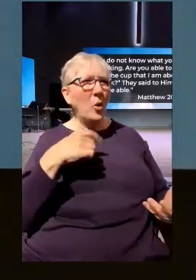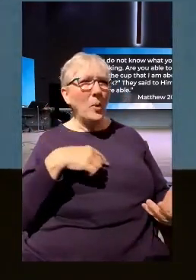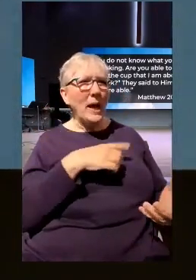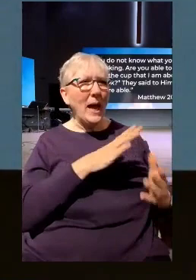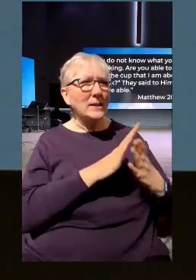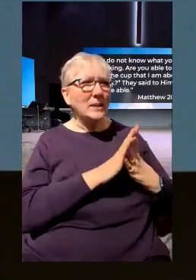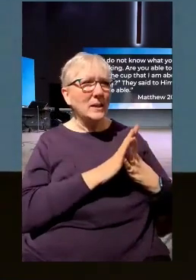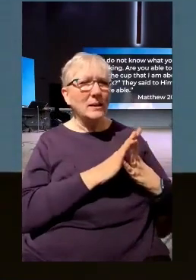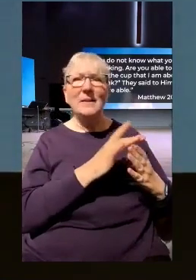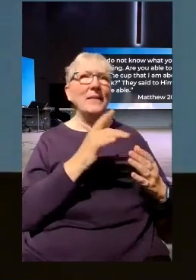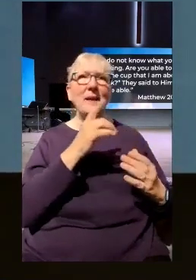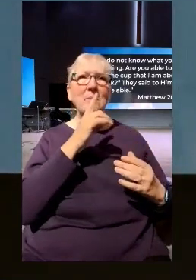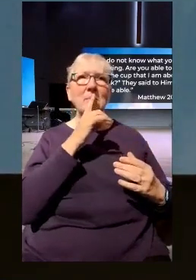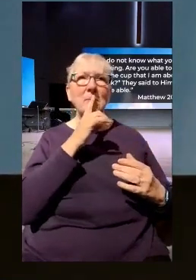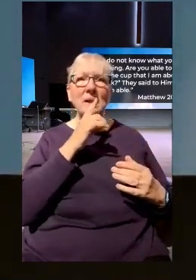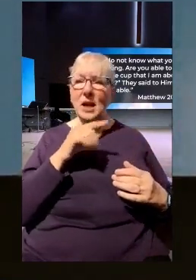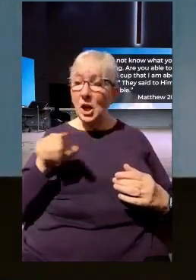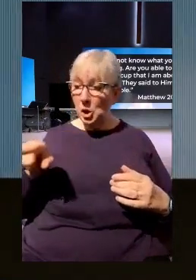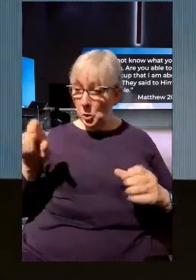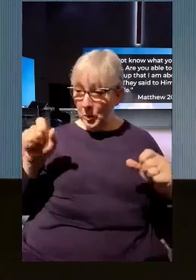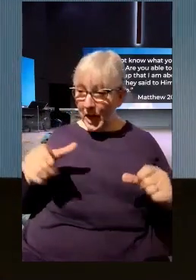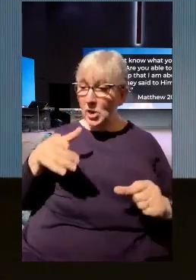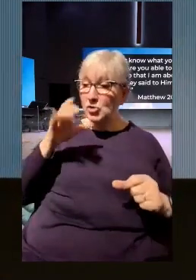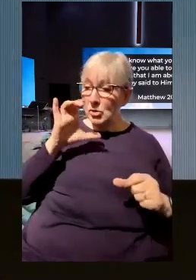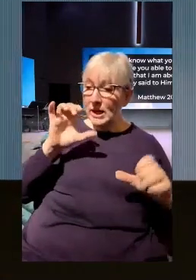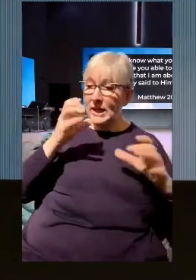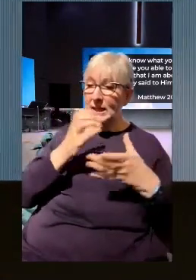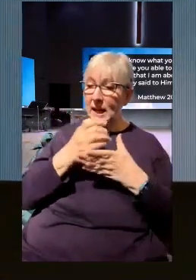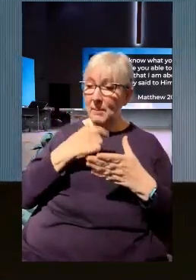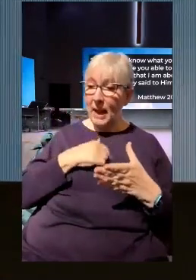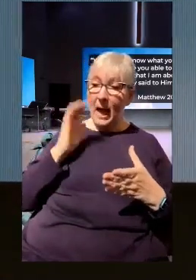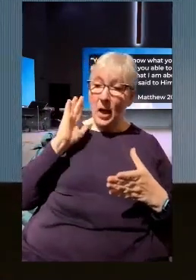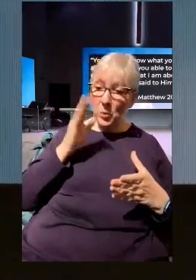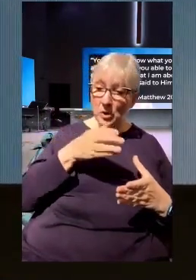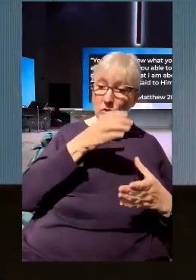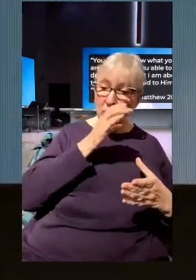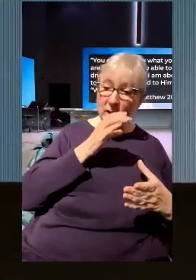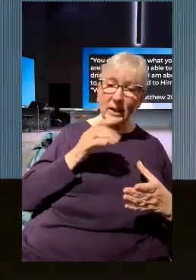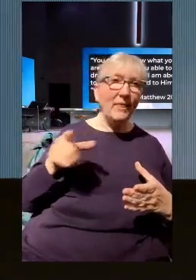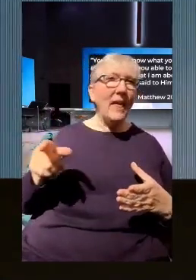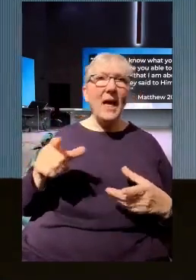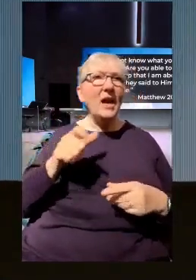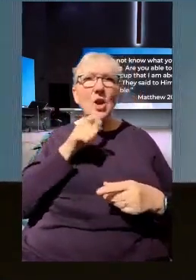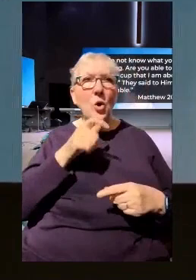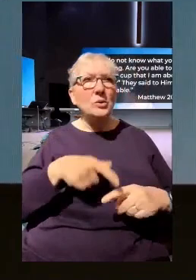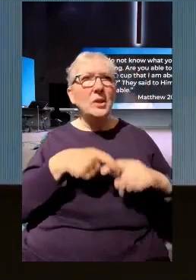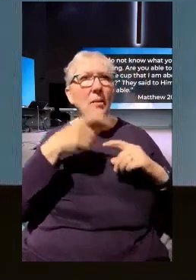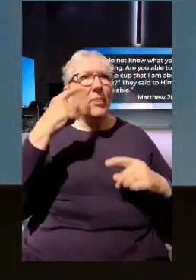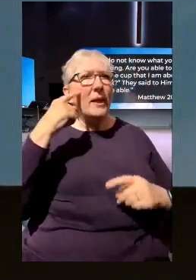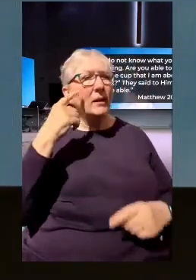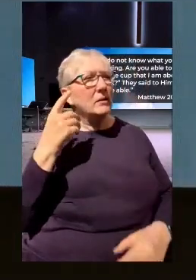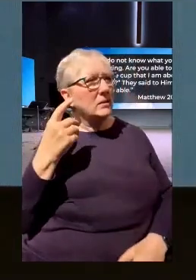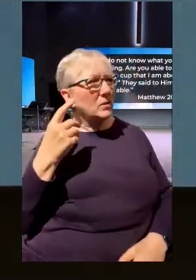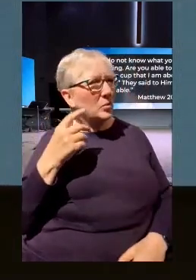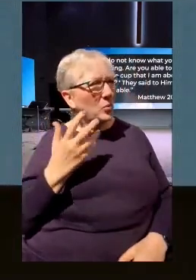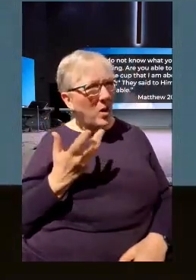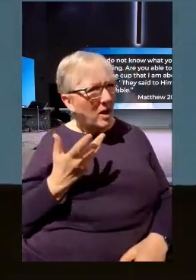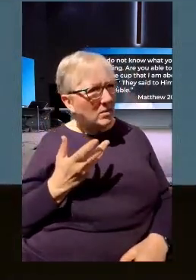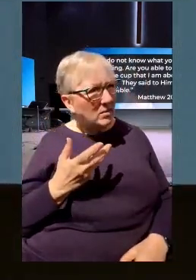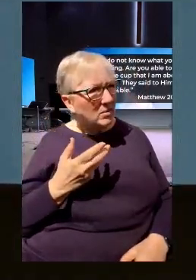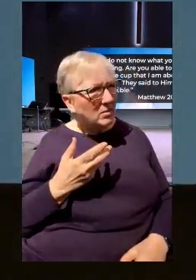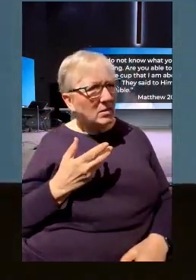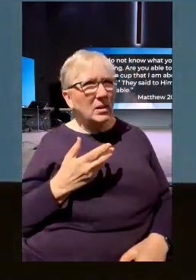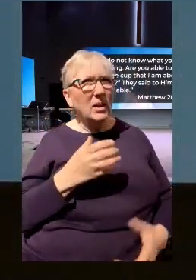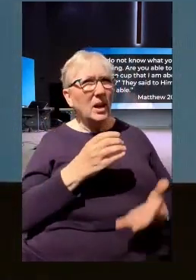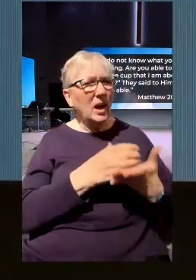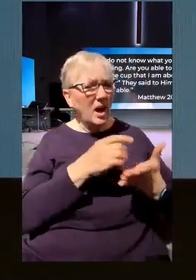When Jesus says, are you able to drink the cup that I'm about to drink? They don't stop and think, so remind us again, like, what's the cup?